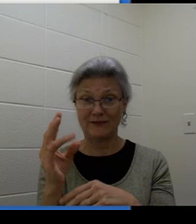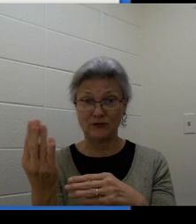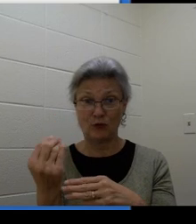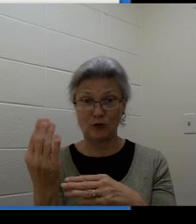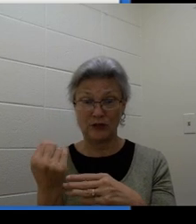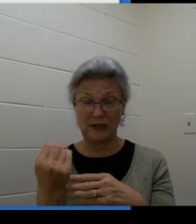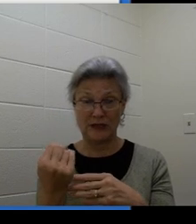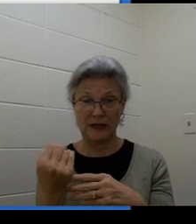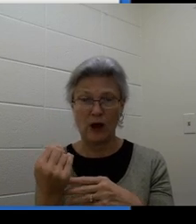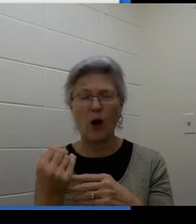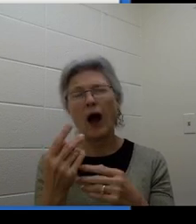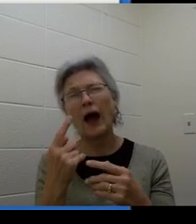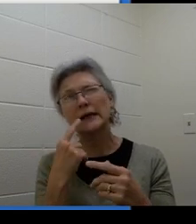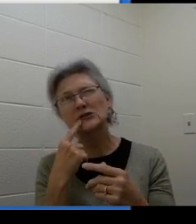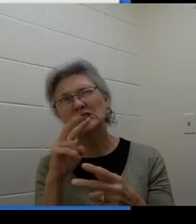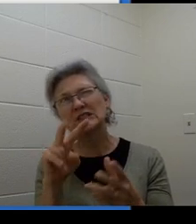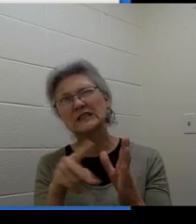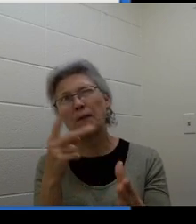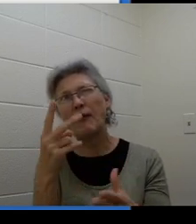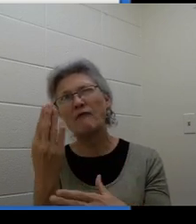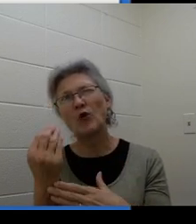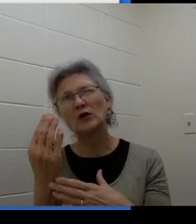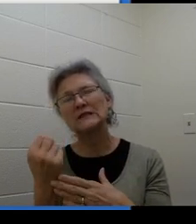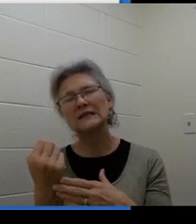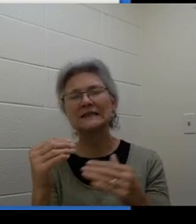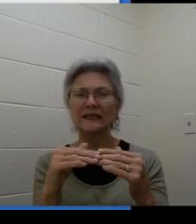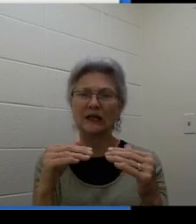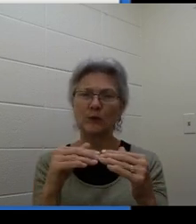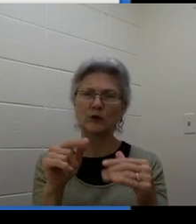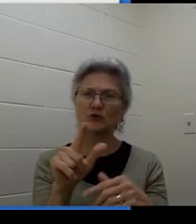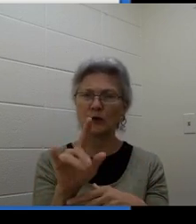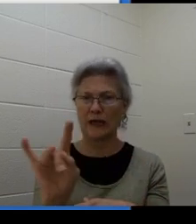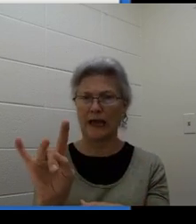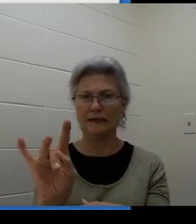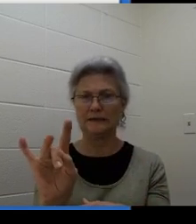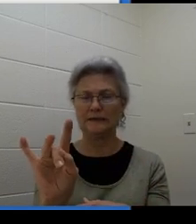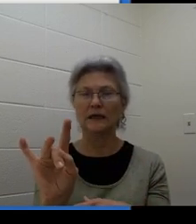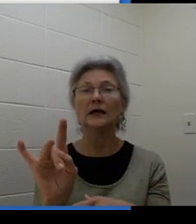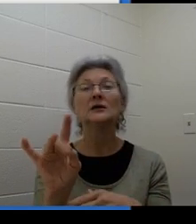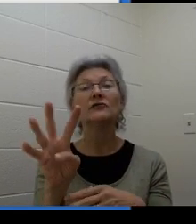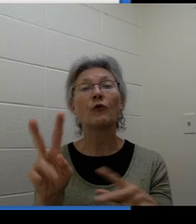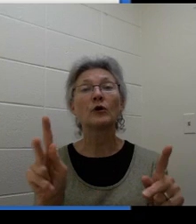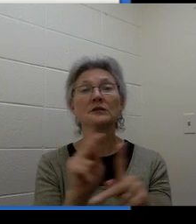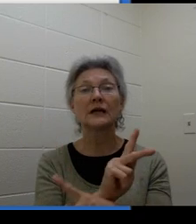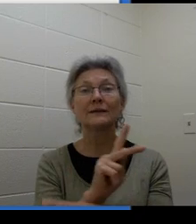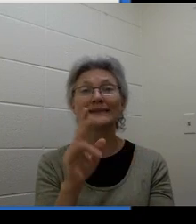14, well, I can just double 14 to get 28. So